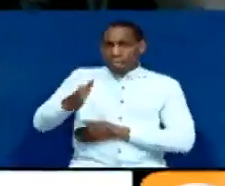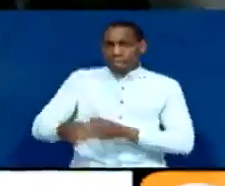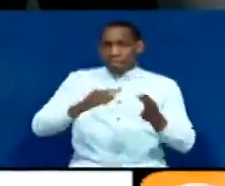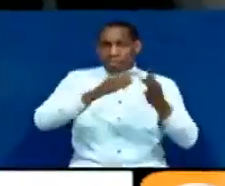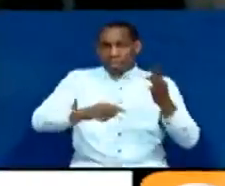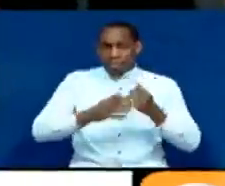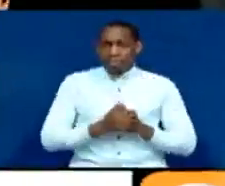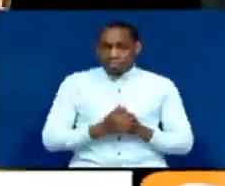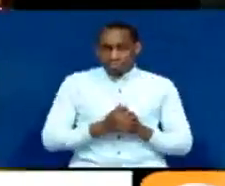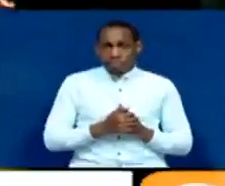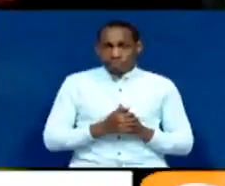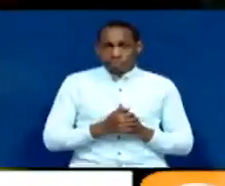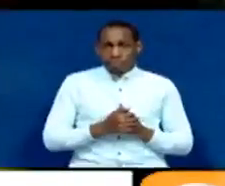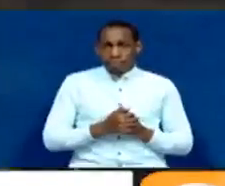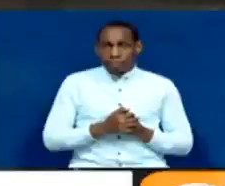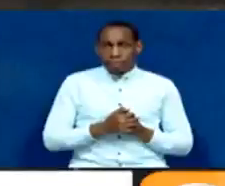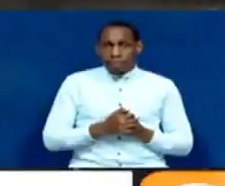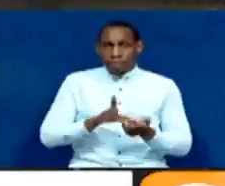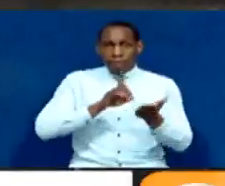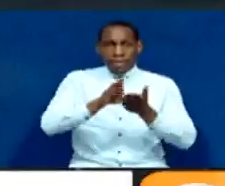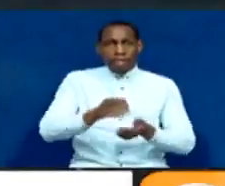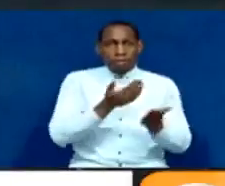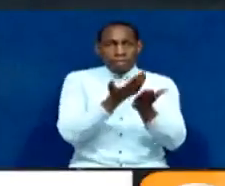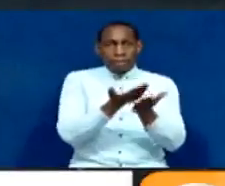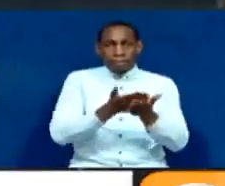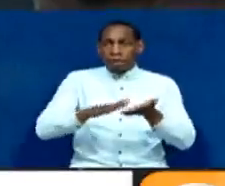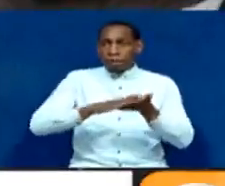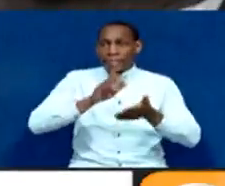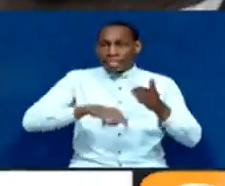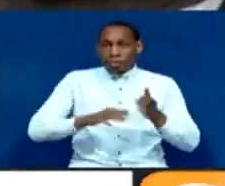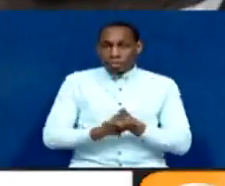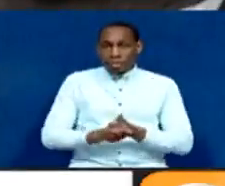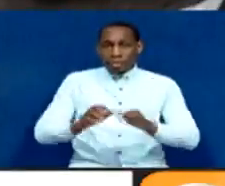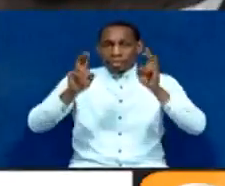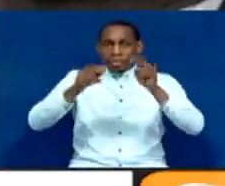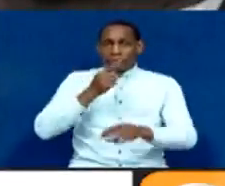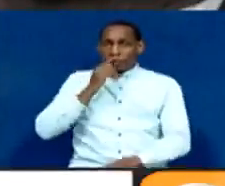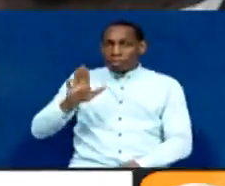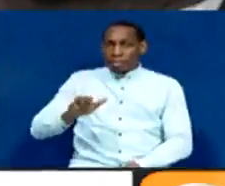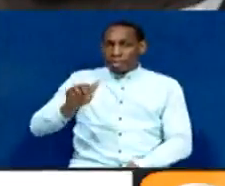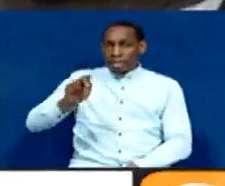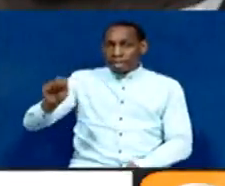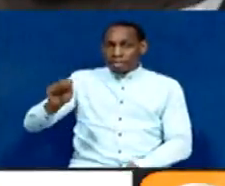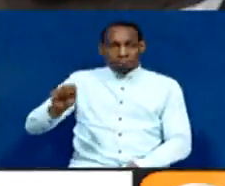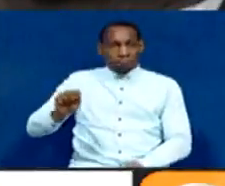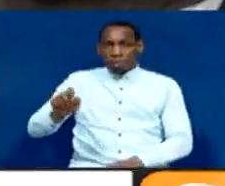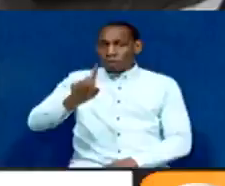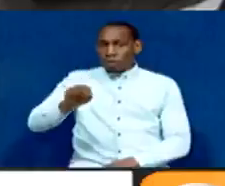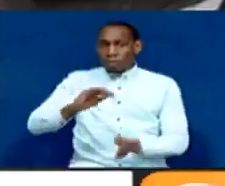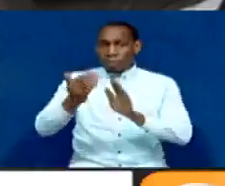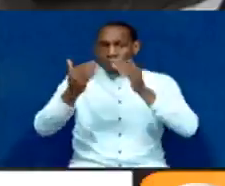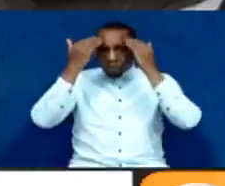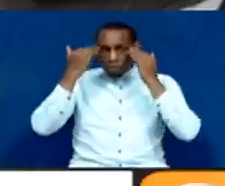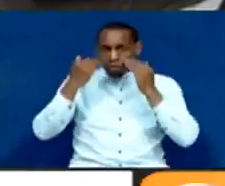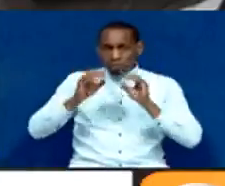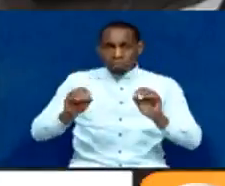Karanja, Jamila Mohammed, and Jesse Lesit dismissed the application on grounds that the issue of swearing-in Kananu was not raised in the High